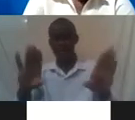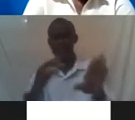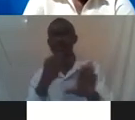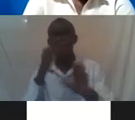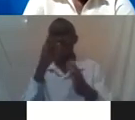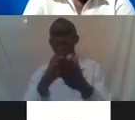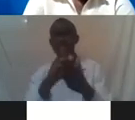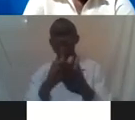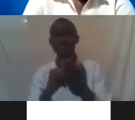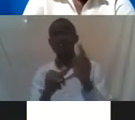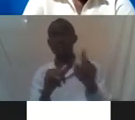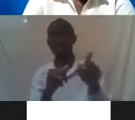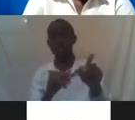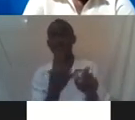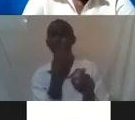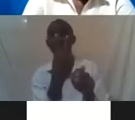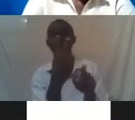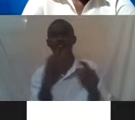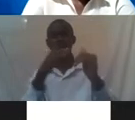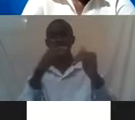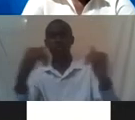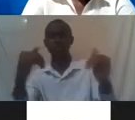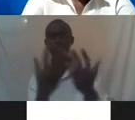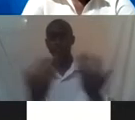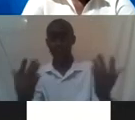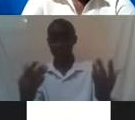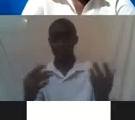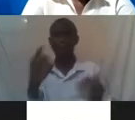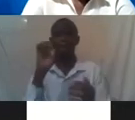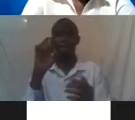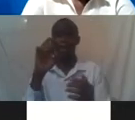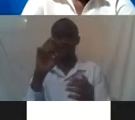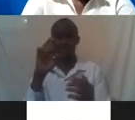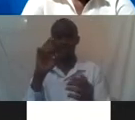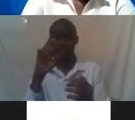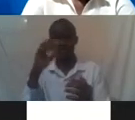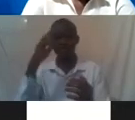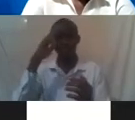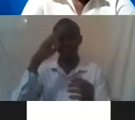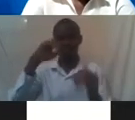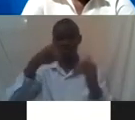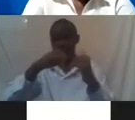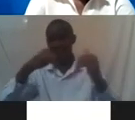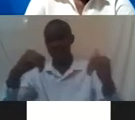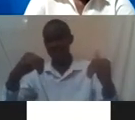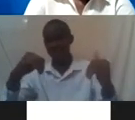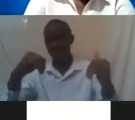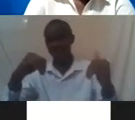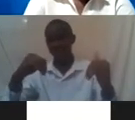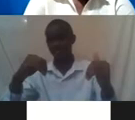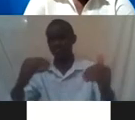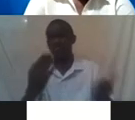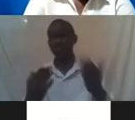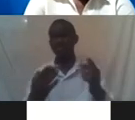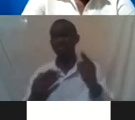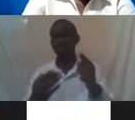are two separate things, and we therefore must deal with them separately. Although we